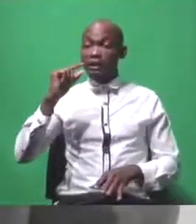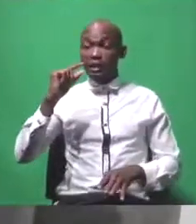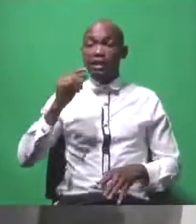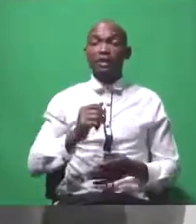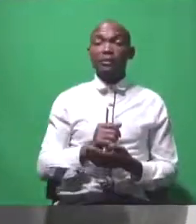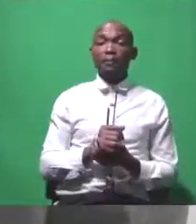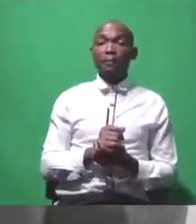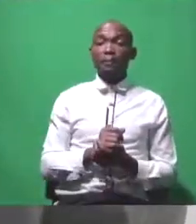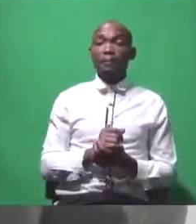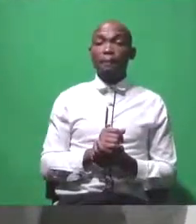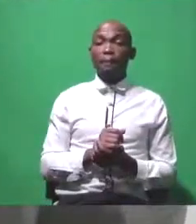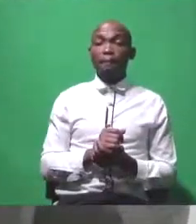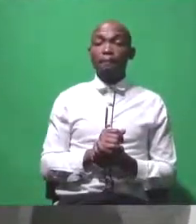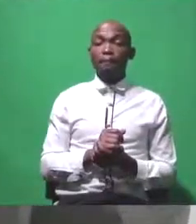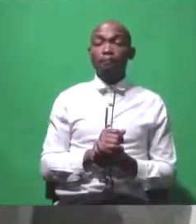supplied